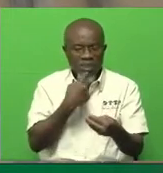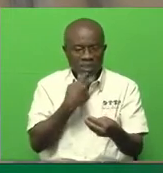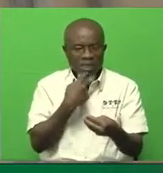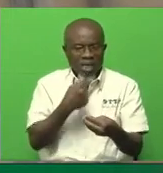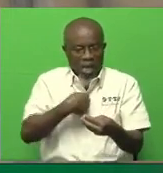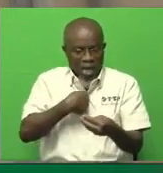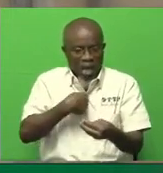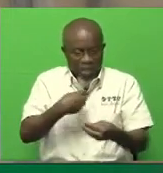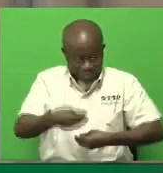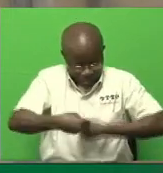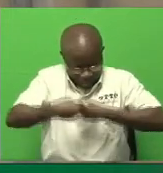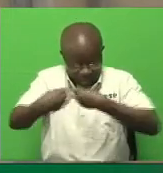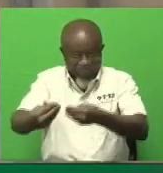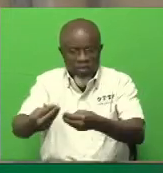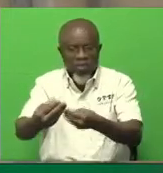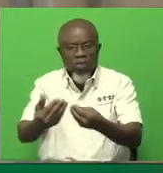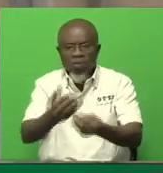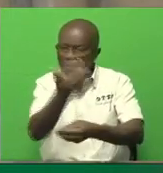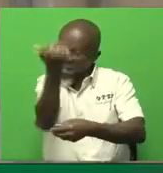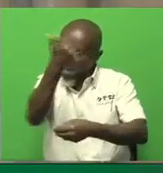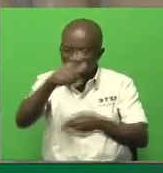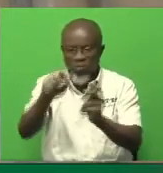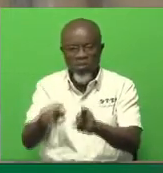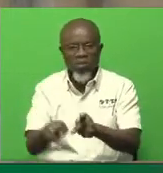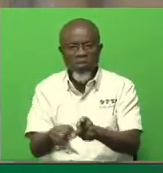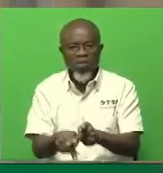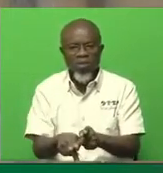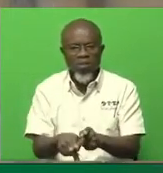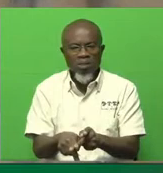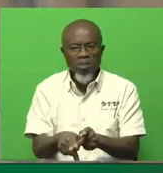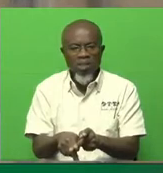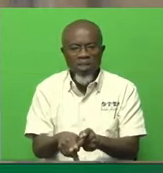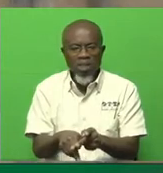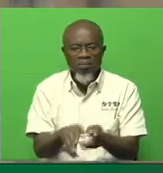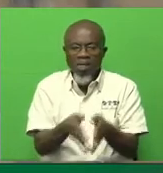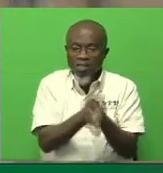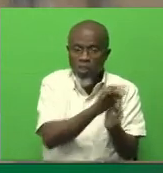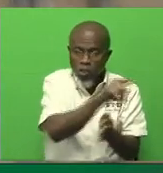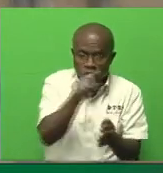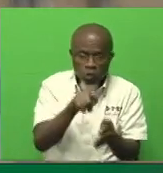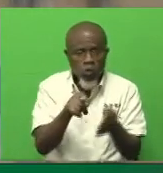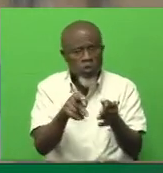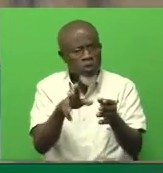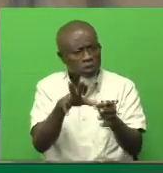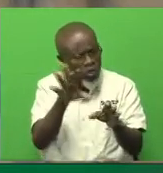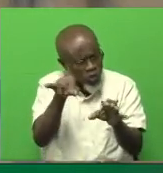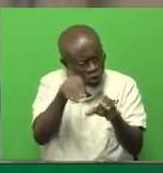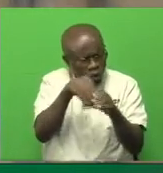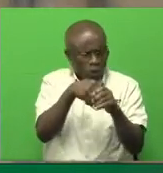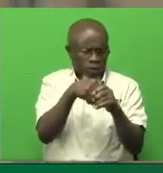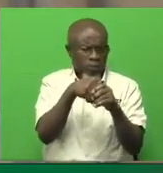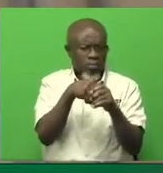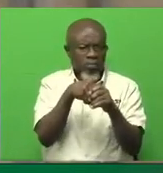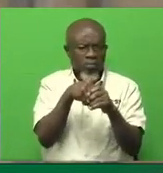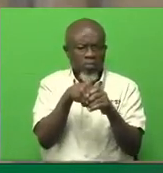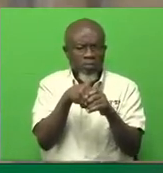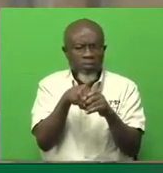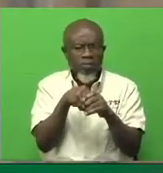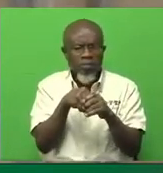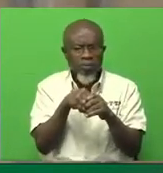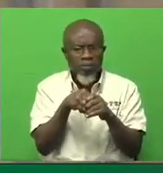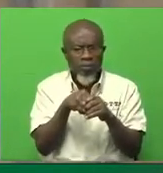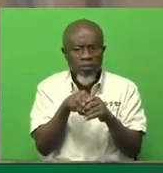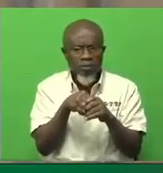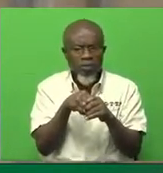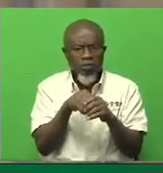I am asking people to latch on to this program we have started it in the old